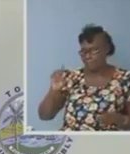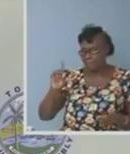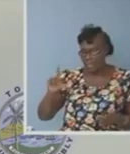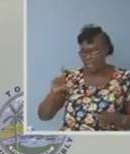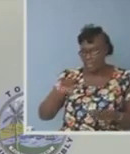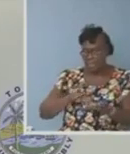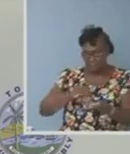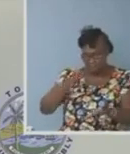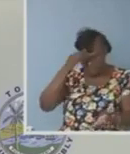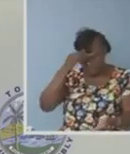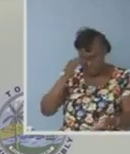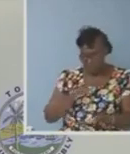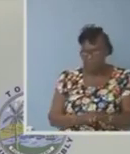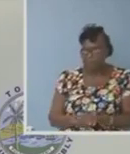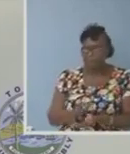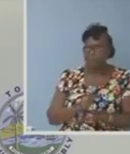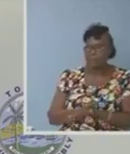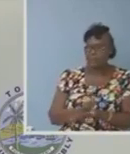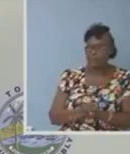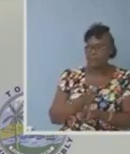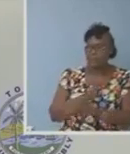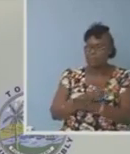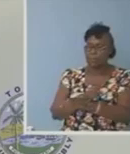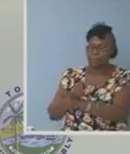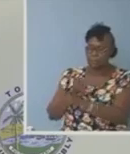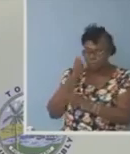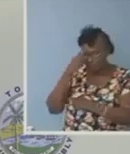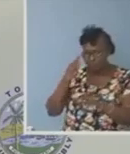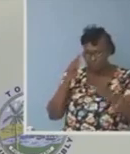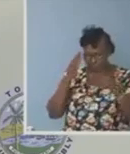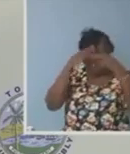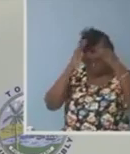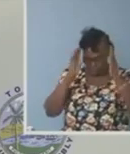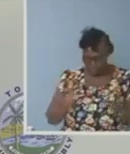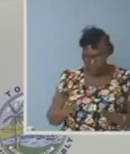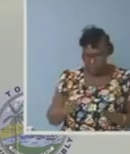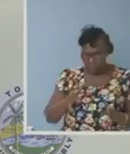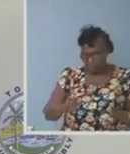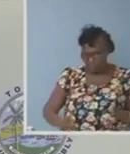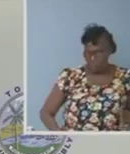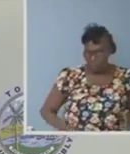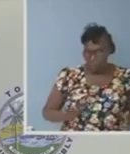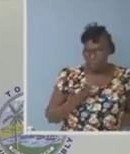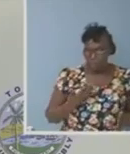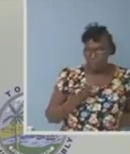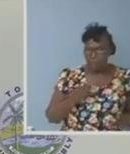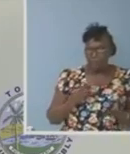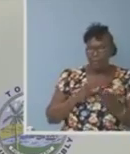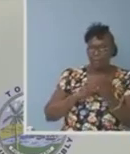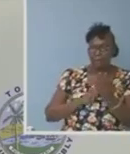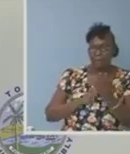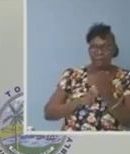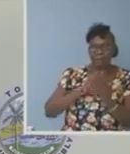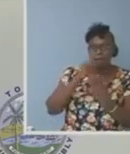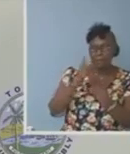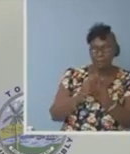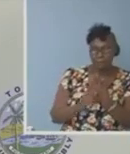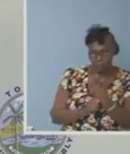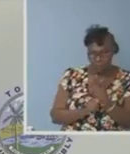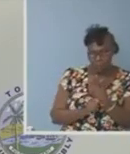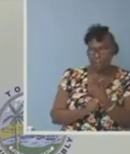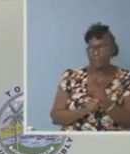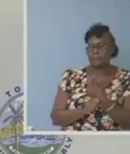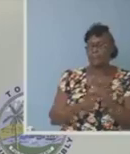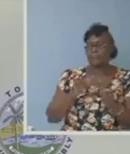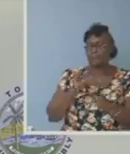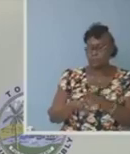desk of the Director of School Supervision for teachers who are willing to be videotaped or audio taped delivering lessons,